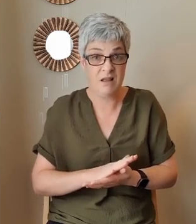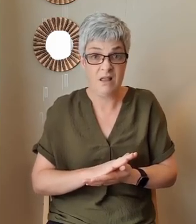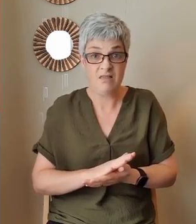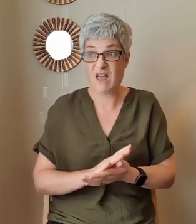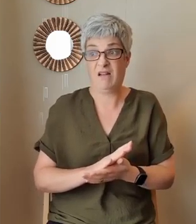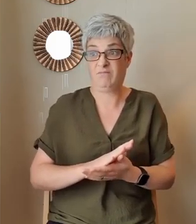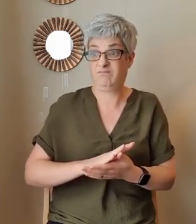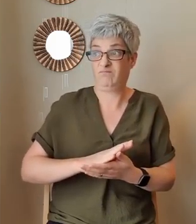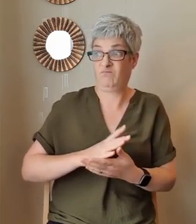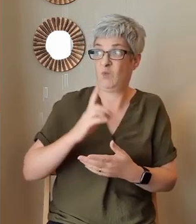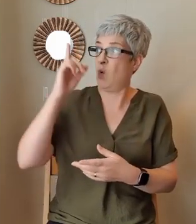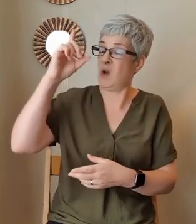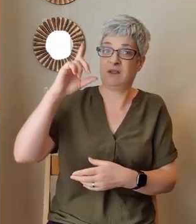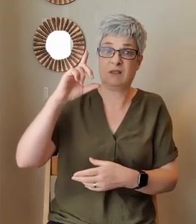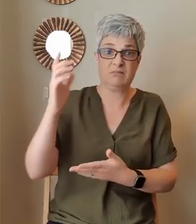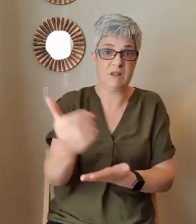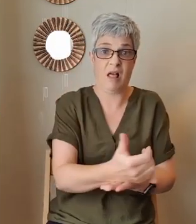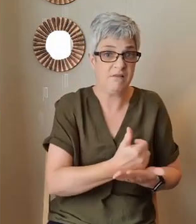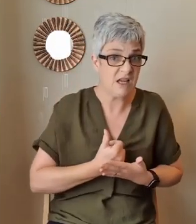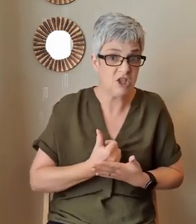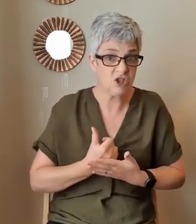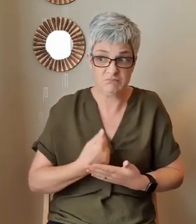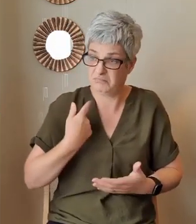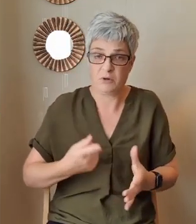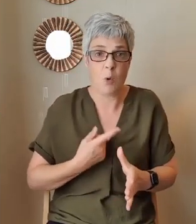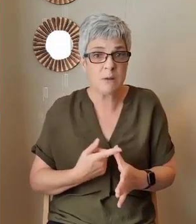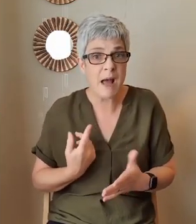of experiencing God's salvation.